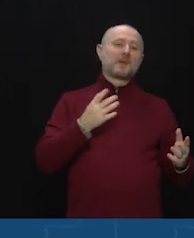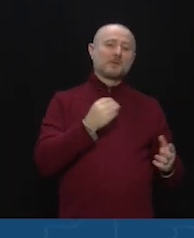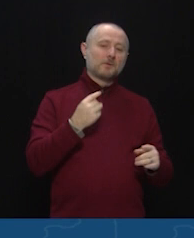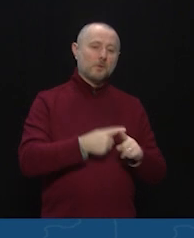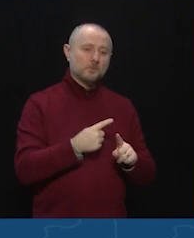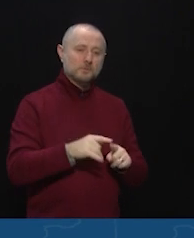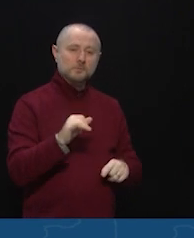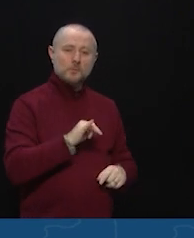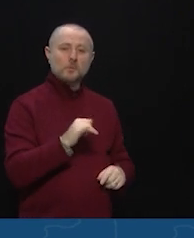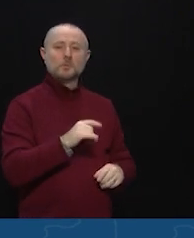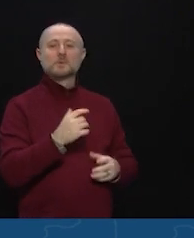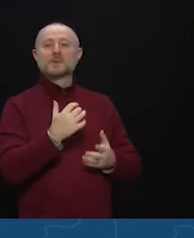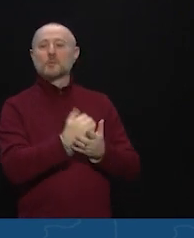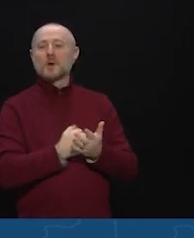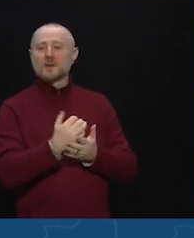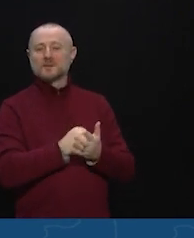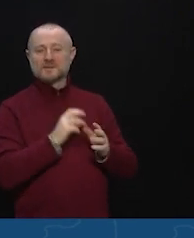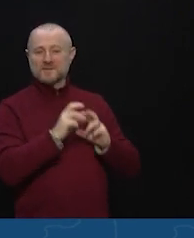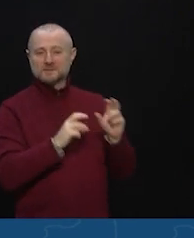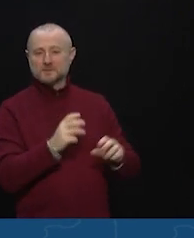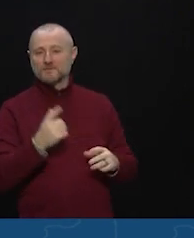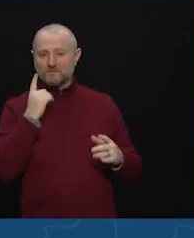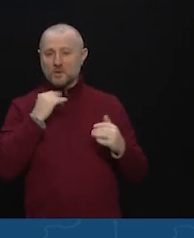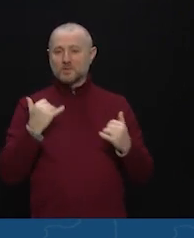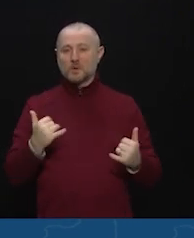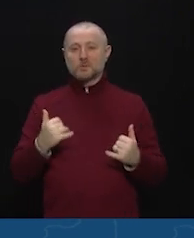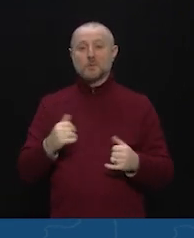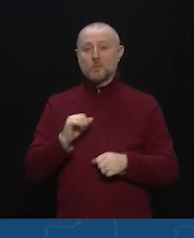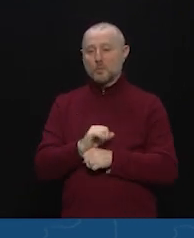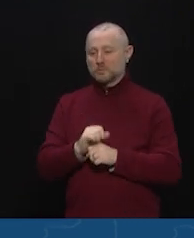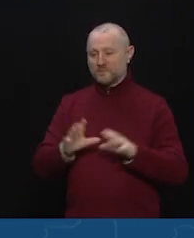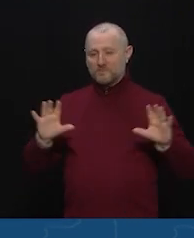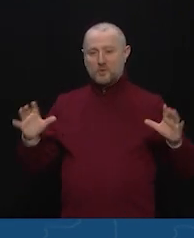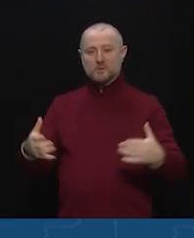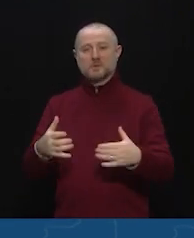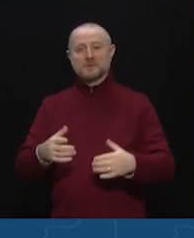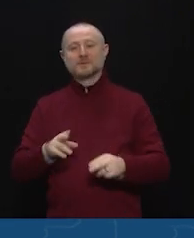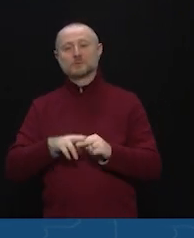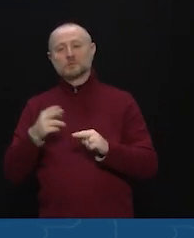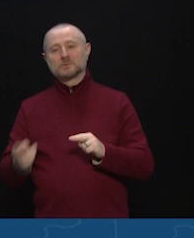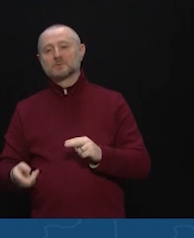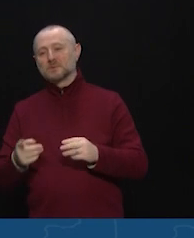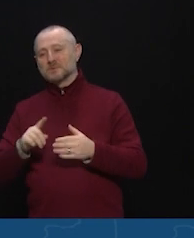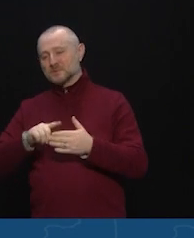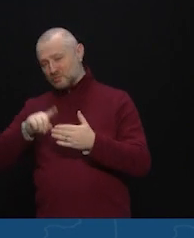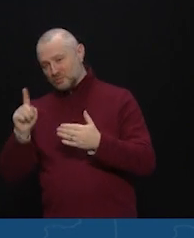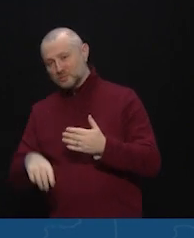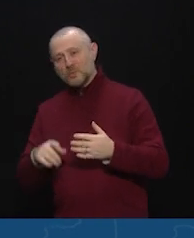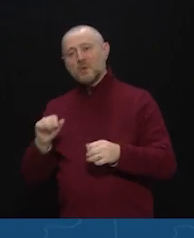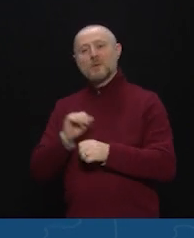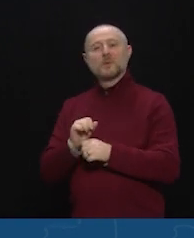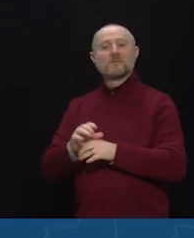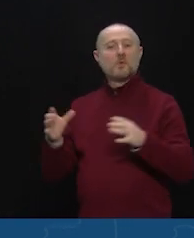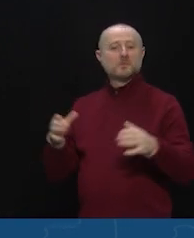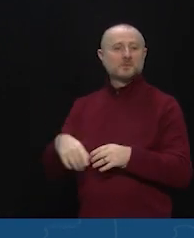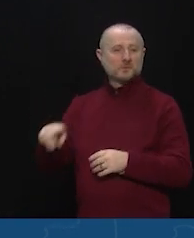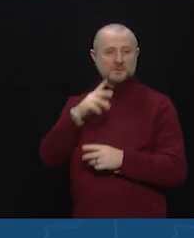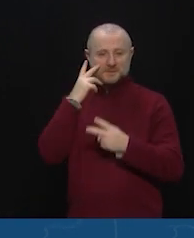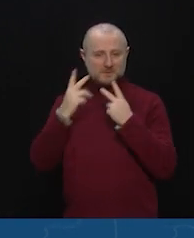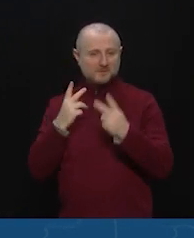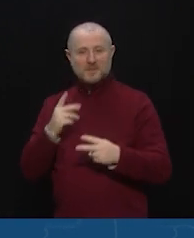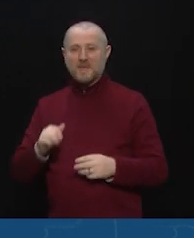also wage investments in the current workforce. The decline is largely a result of a decline in workforce that you're seeing